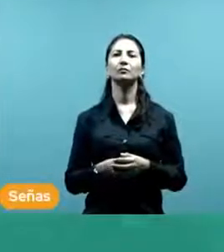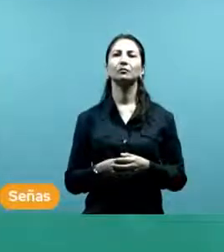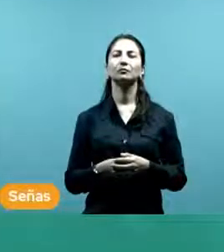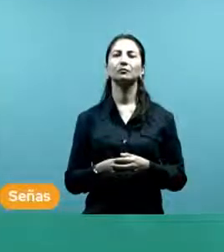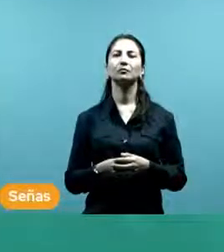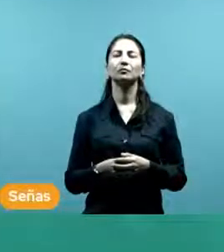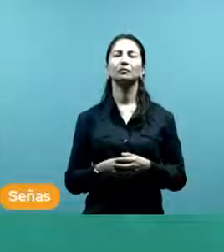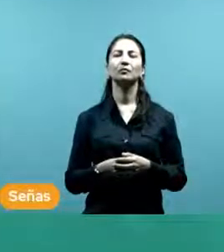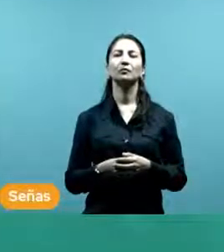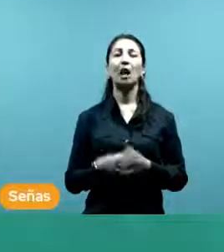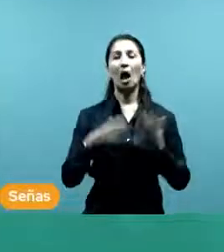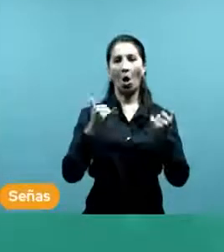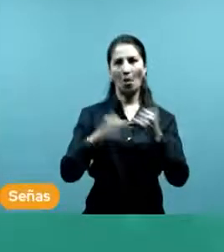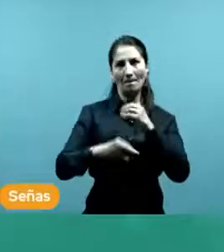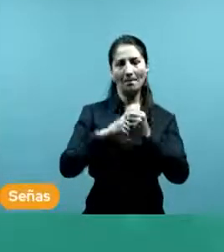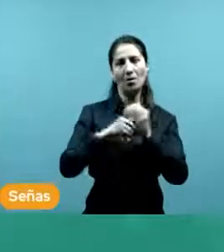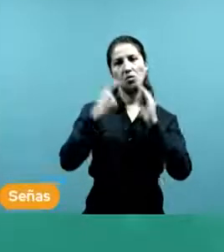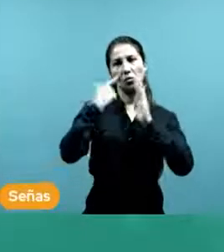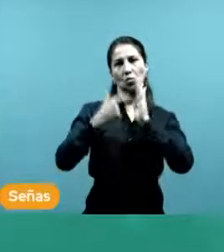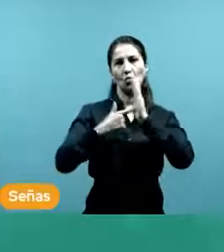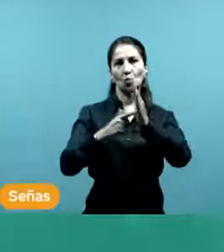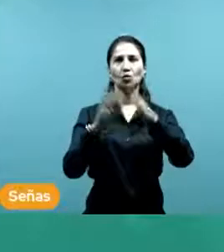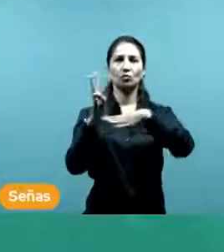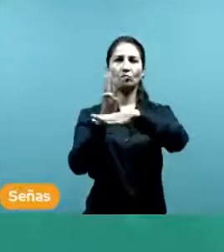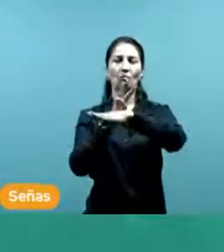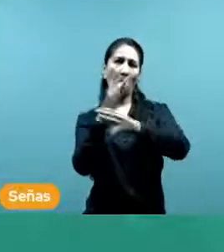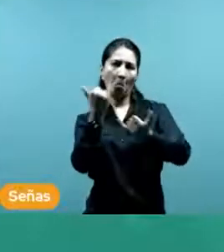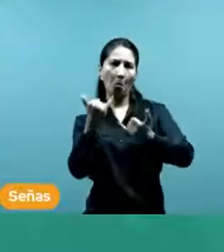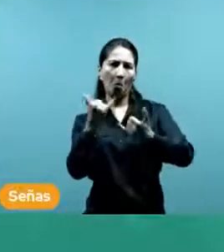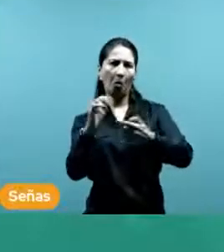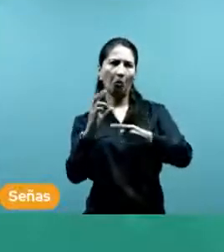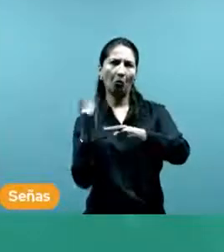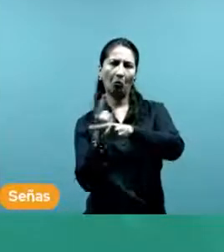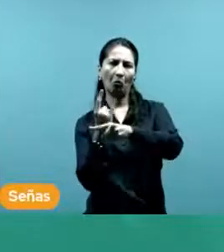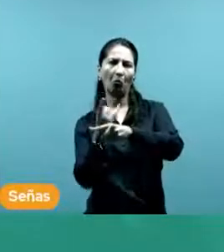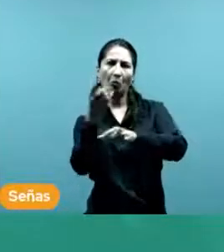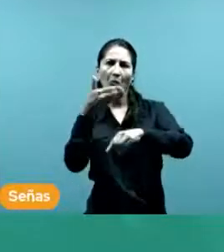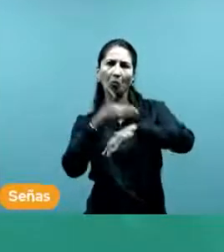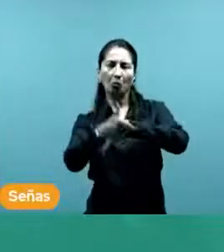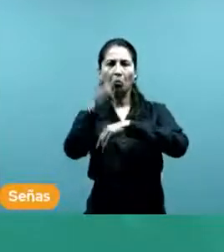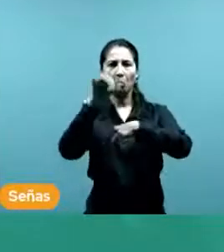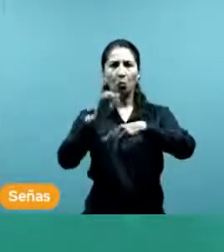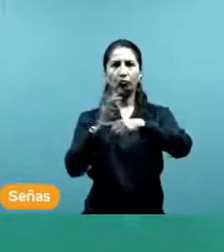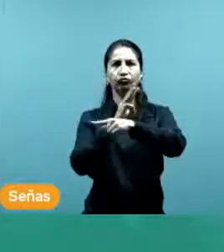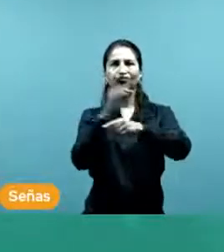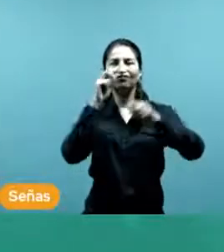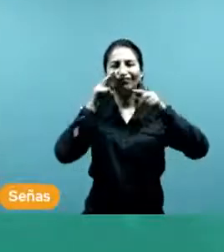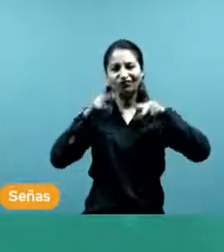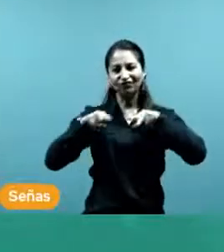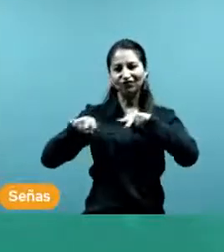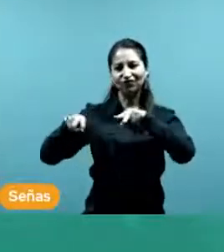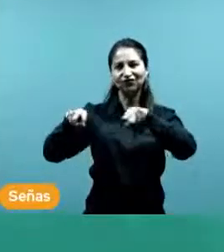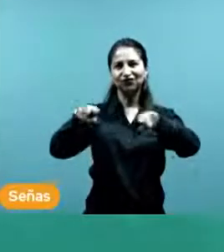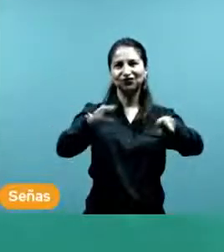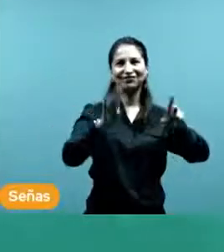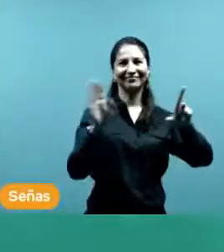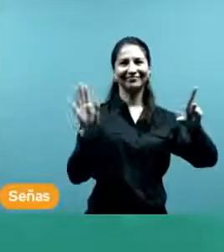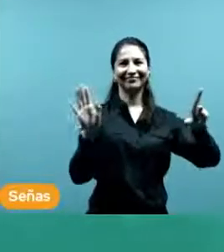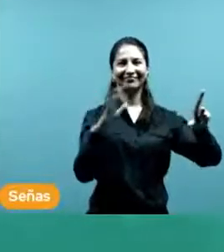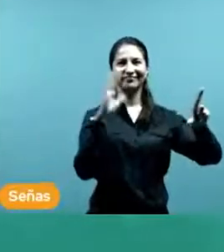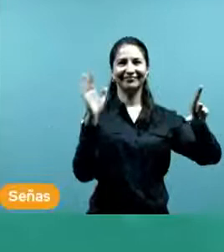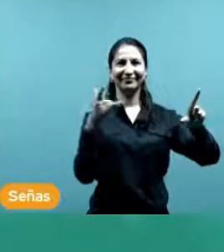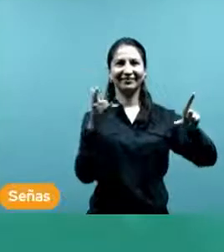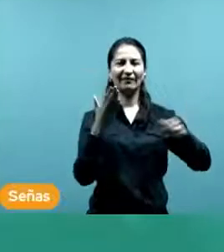later. En línea que ustedes pueden consultar más tarde. First of all, as I said, most people, unfortunately,